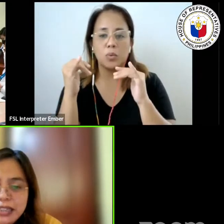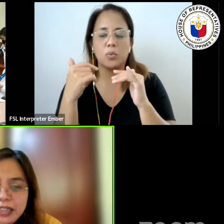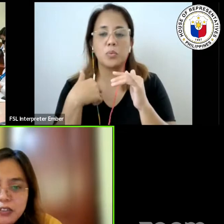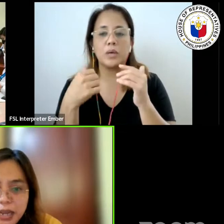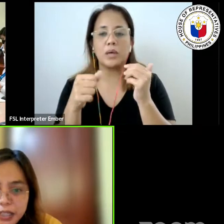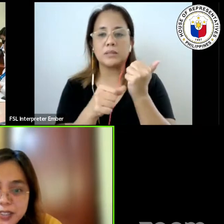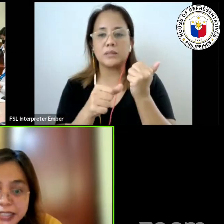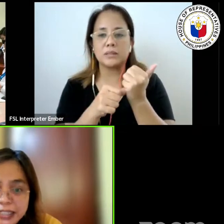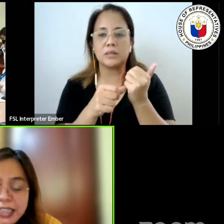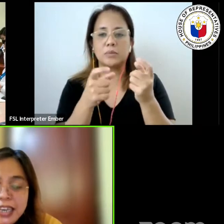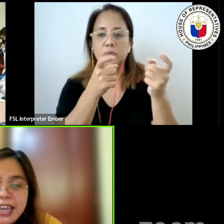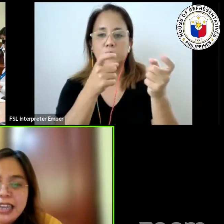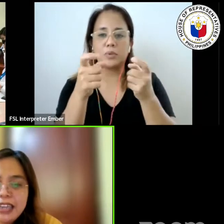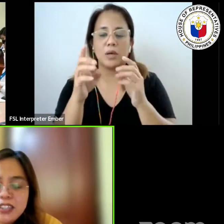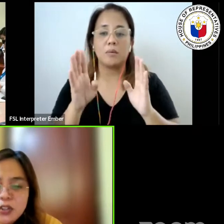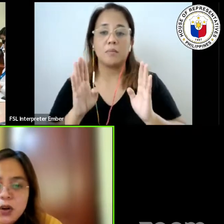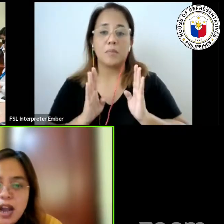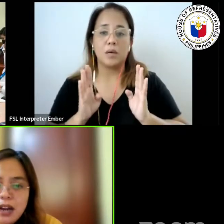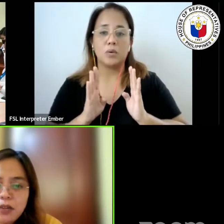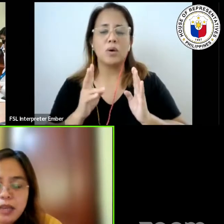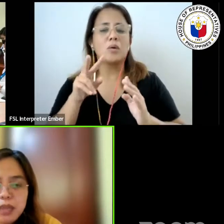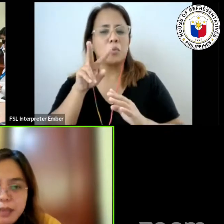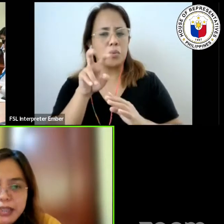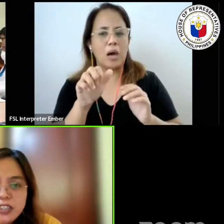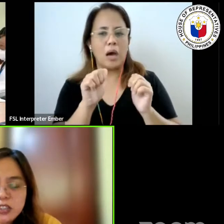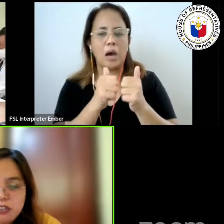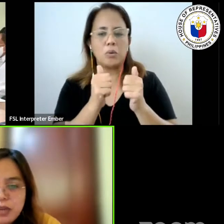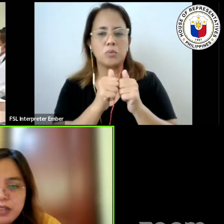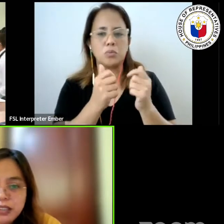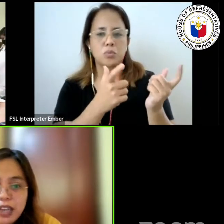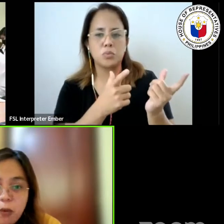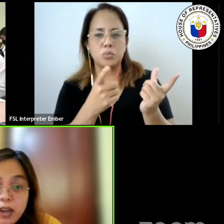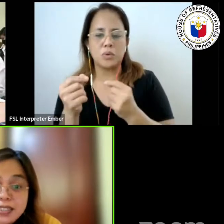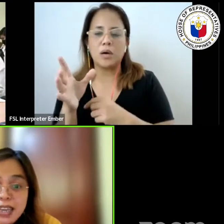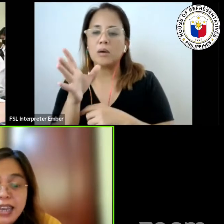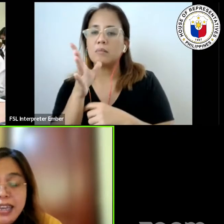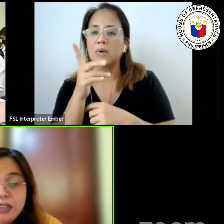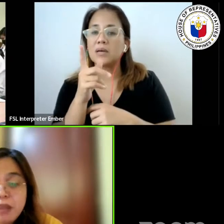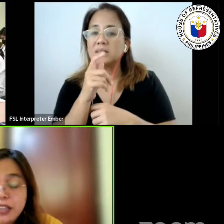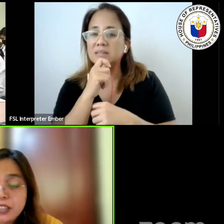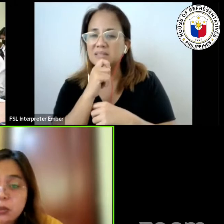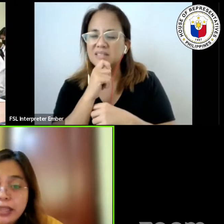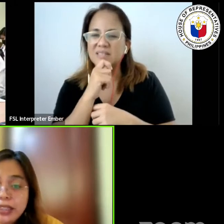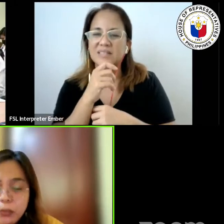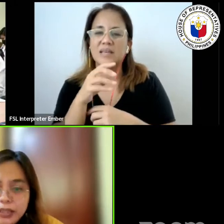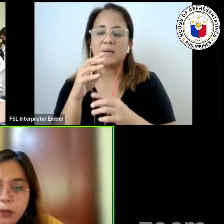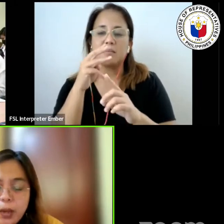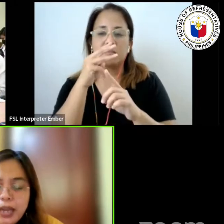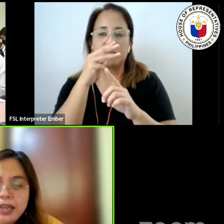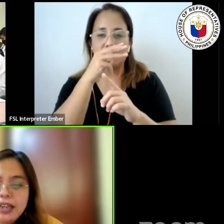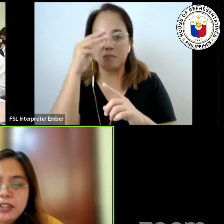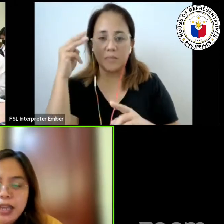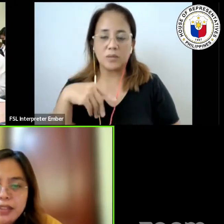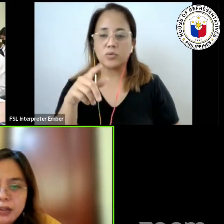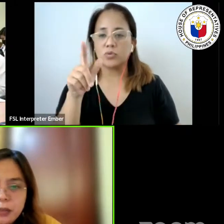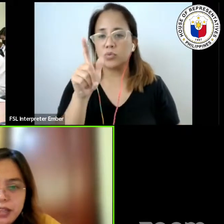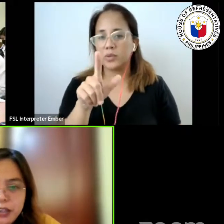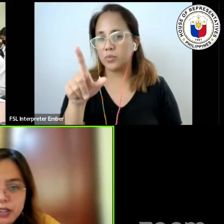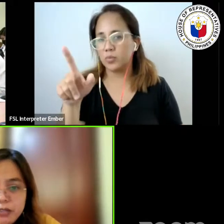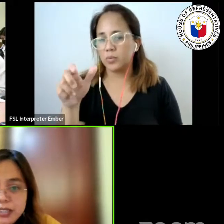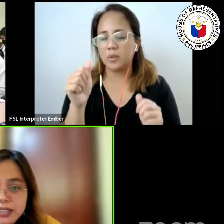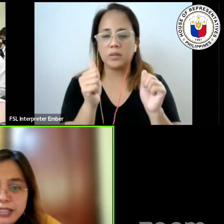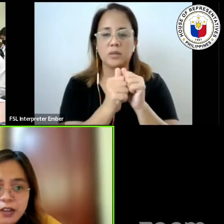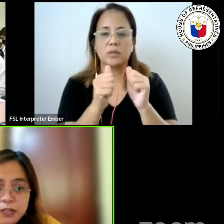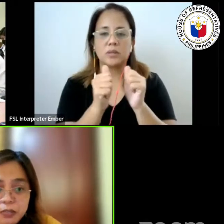assistant superintendent of Baguio City, and I saw how the implementation of mother tongue was. In March 2021, together